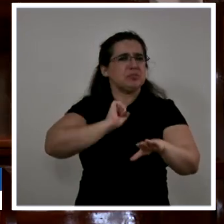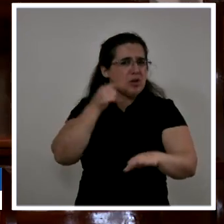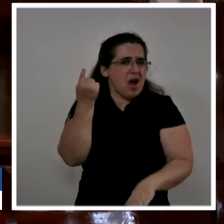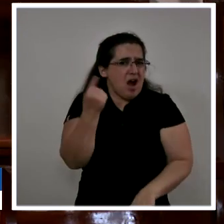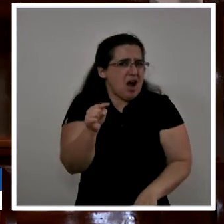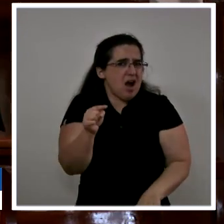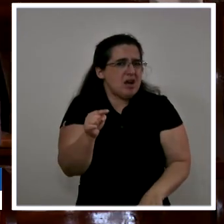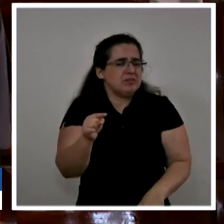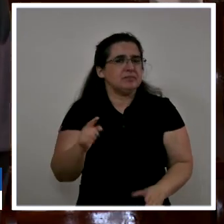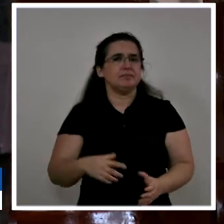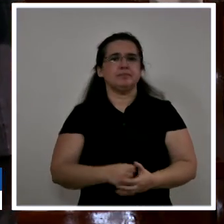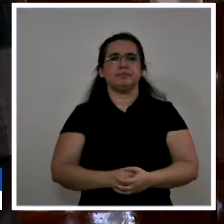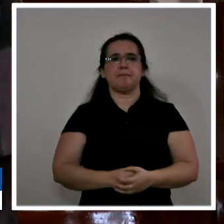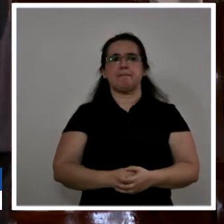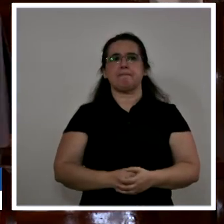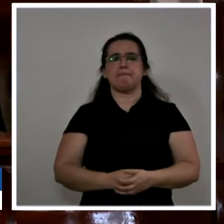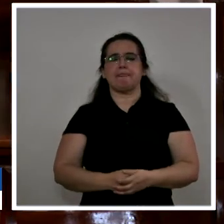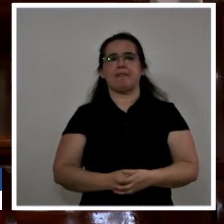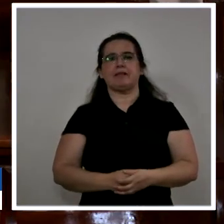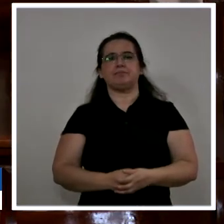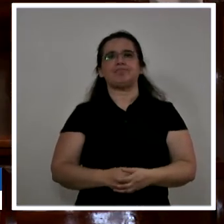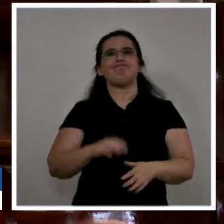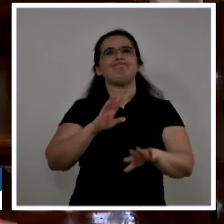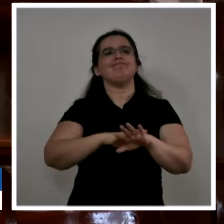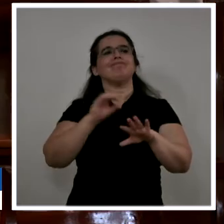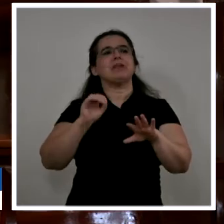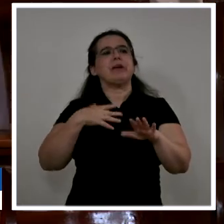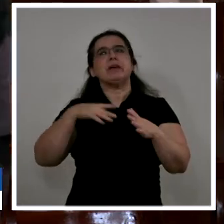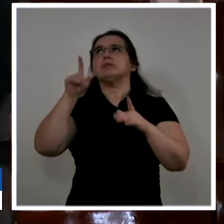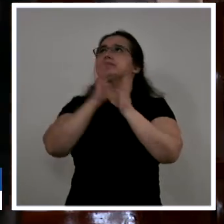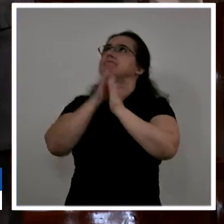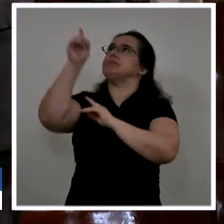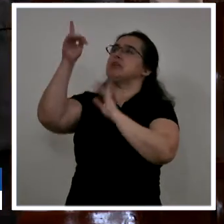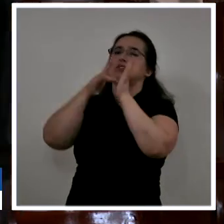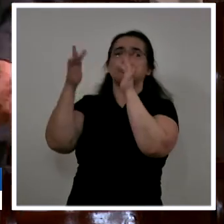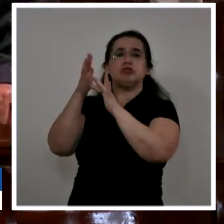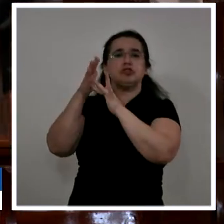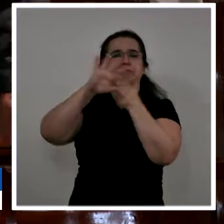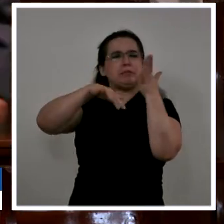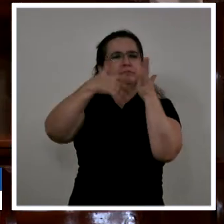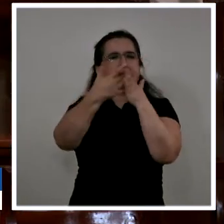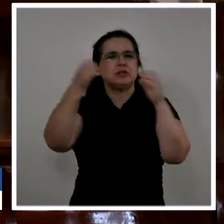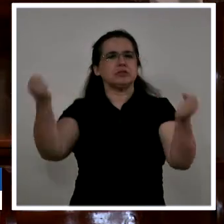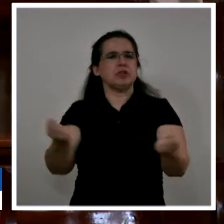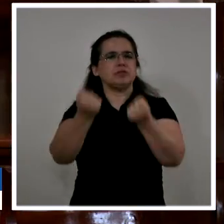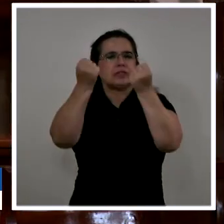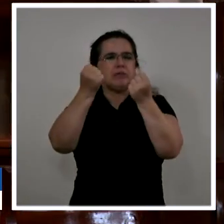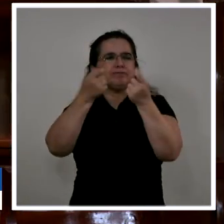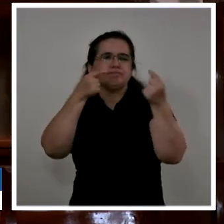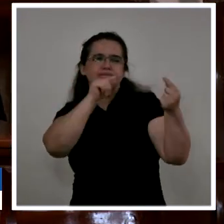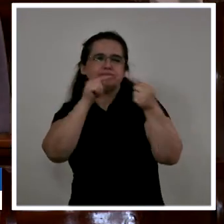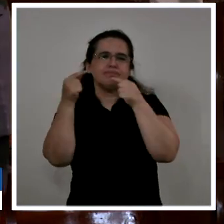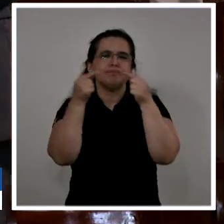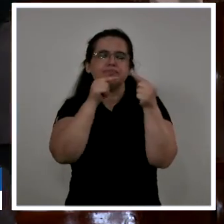they planned our salvation, e portanto, à medida que eles planearam o plano da salvação, they saw the shadow of a